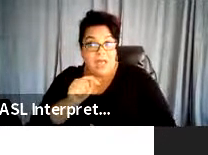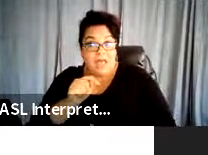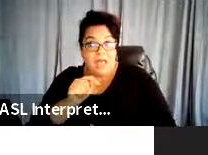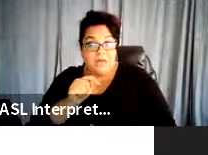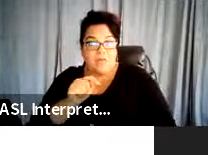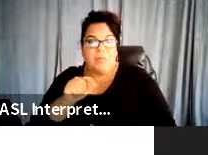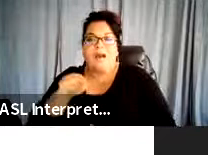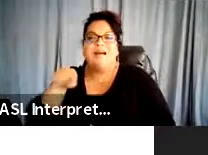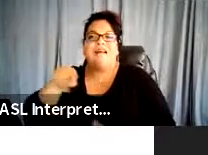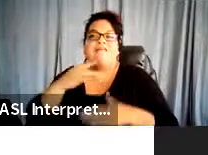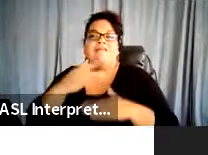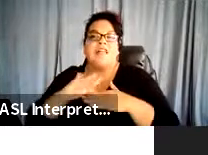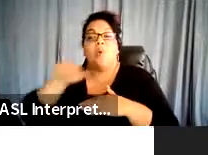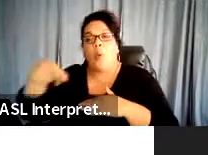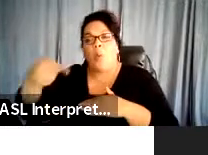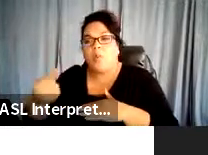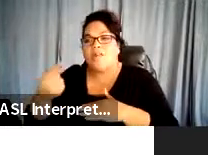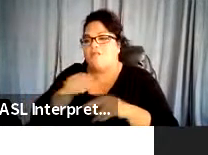panelists.